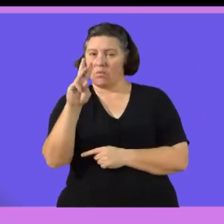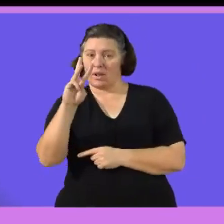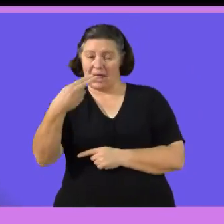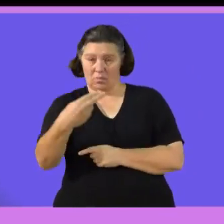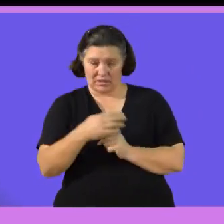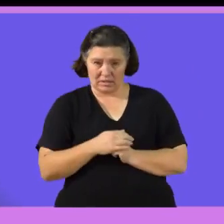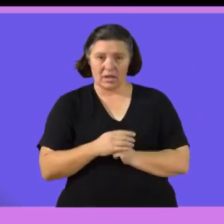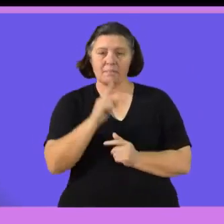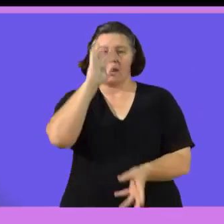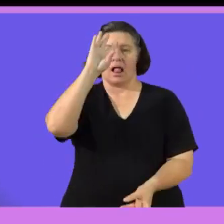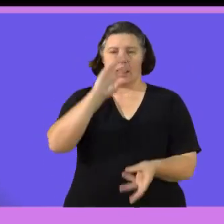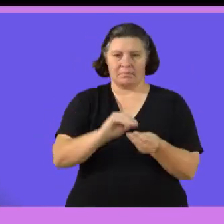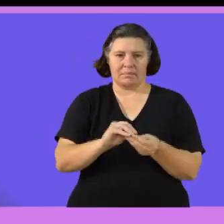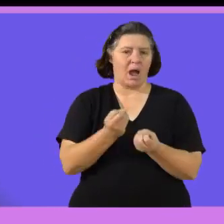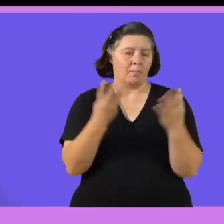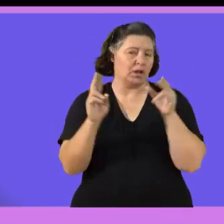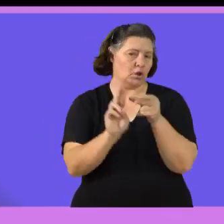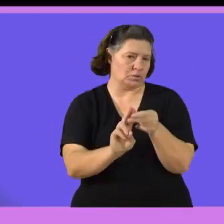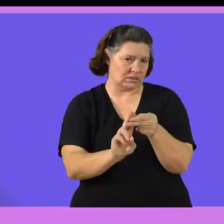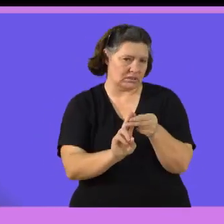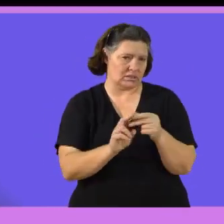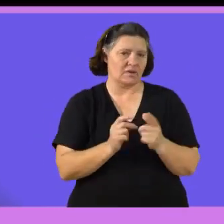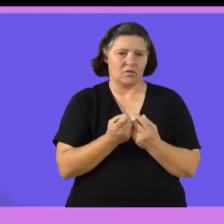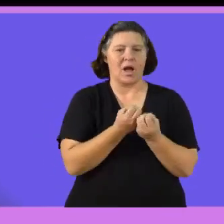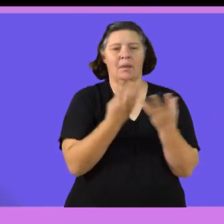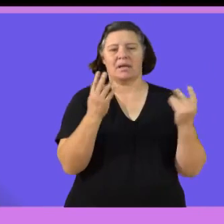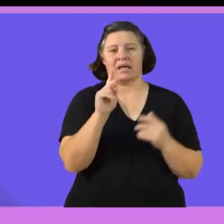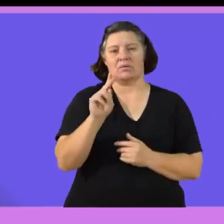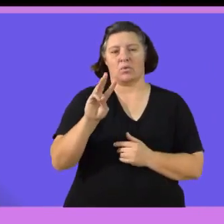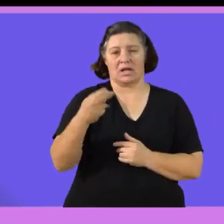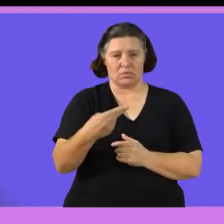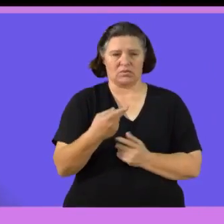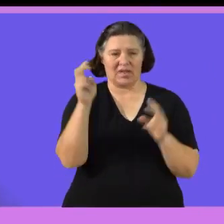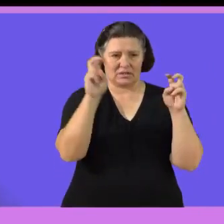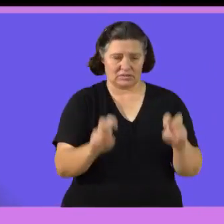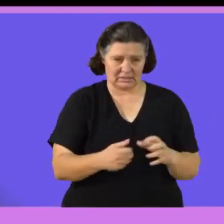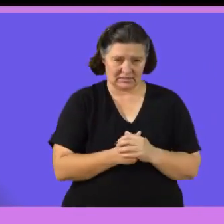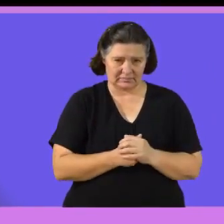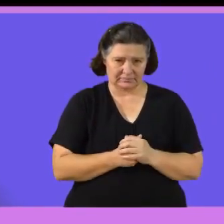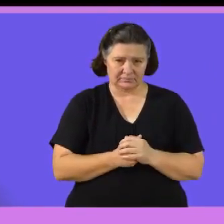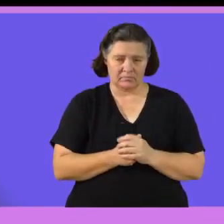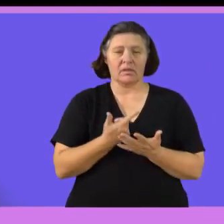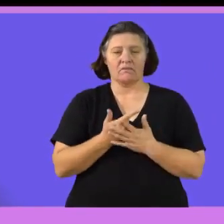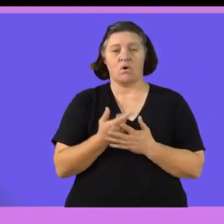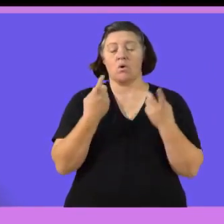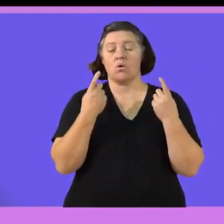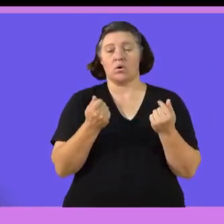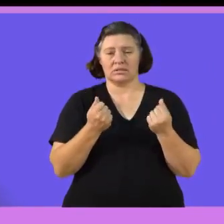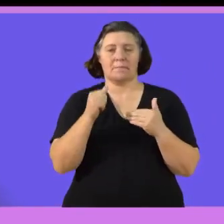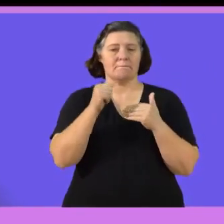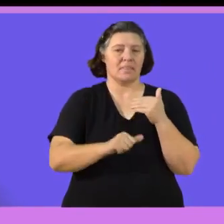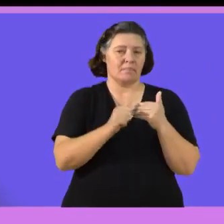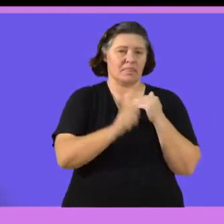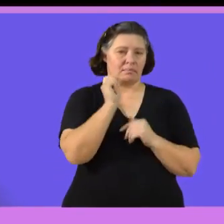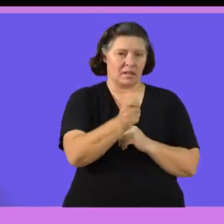hour, multiply by the total number of units, that is now your kilowatt hours, right, of electricity. Then in terms